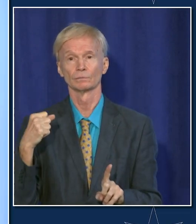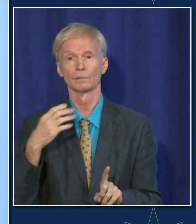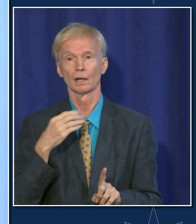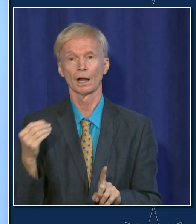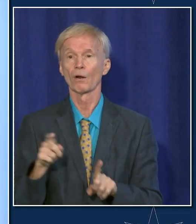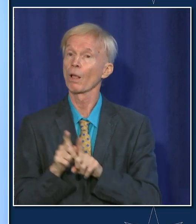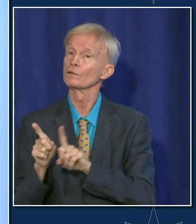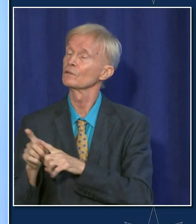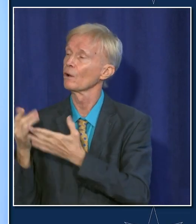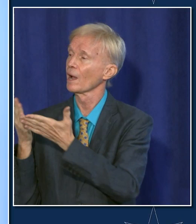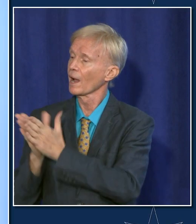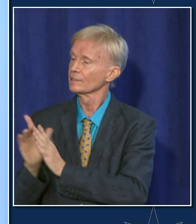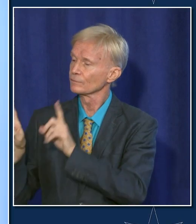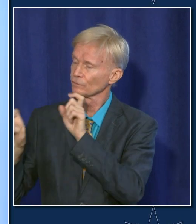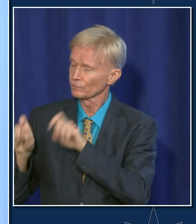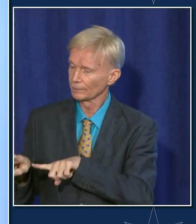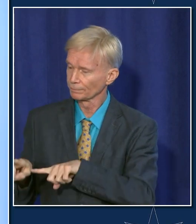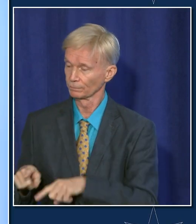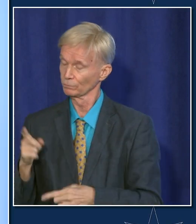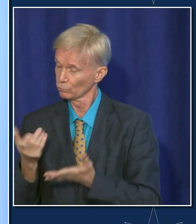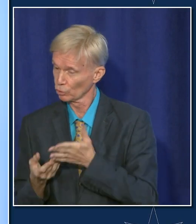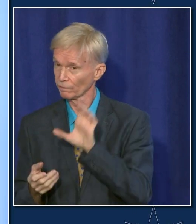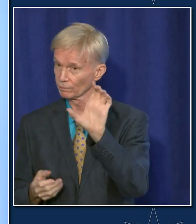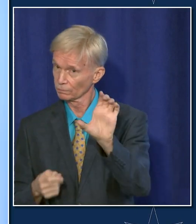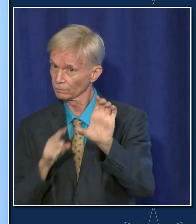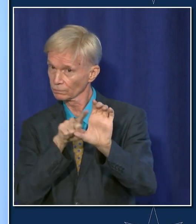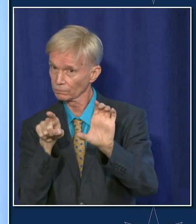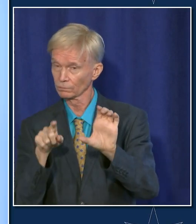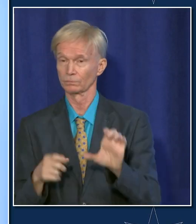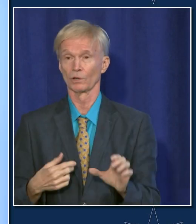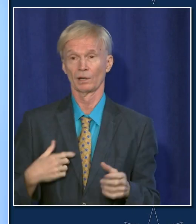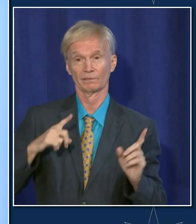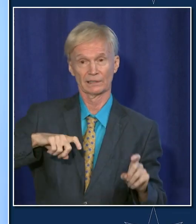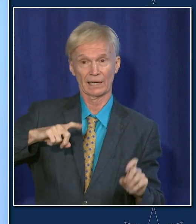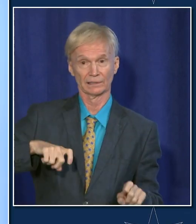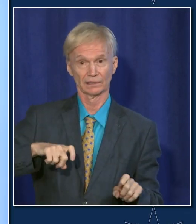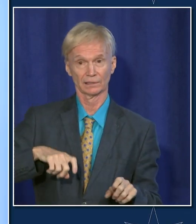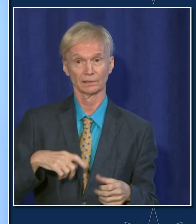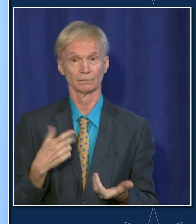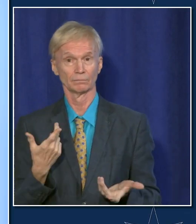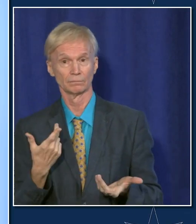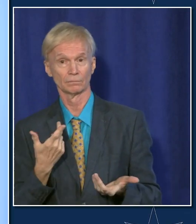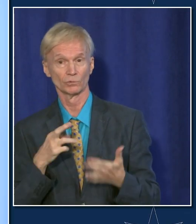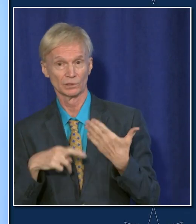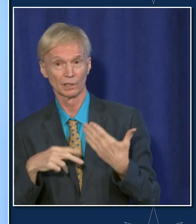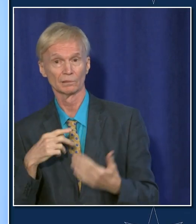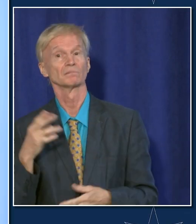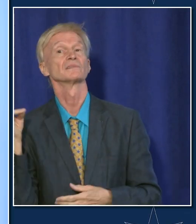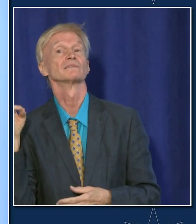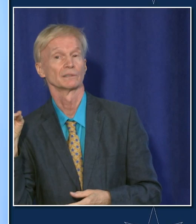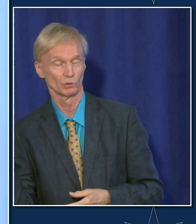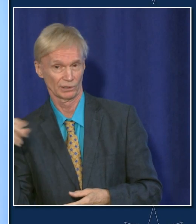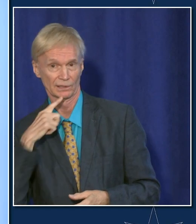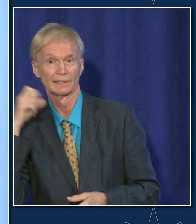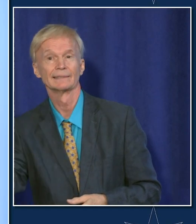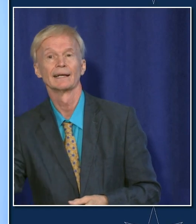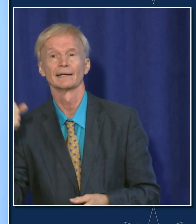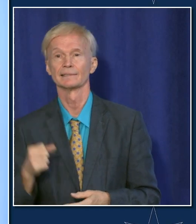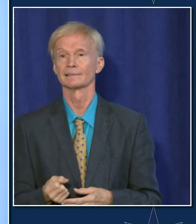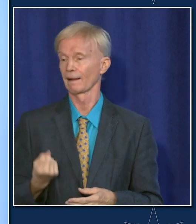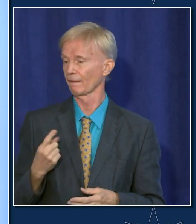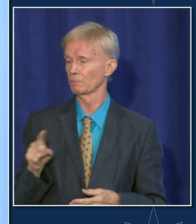that attendees show proof of vaccination or a negative test make you feel safer at Lollapalooza? 76% said yes, 11% said